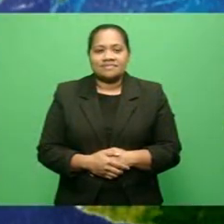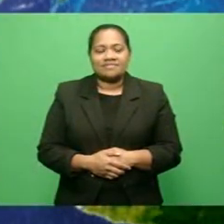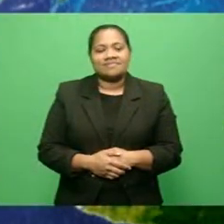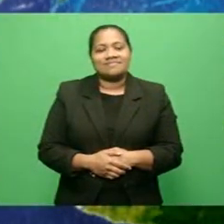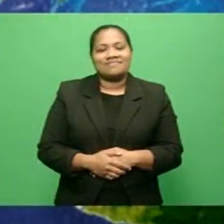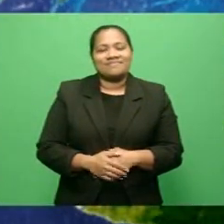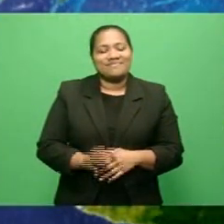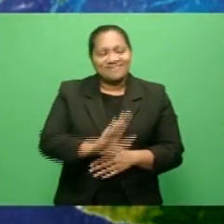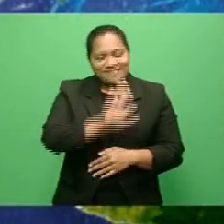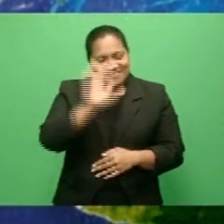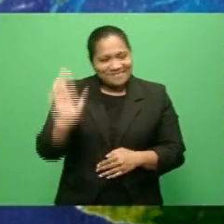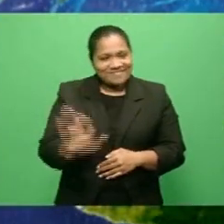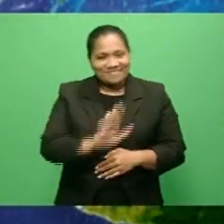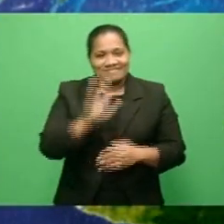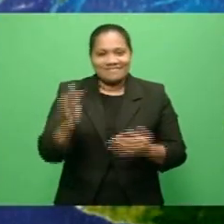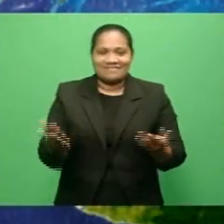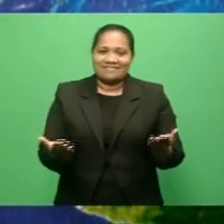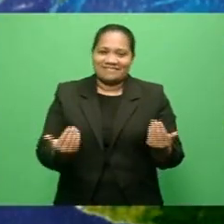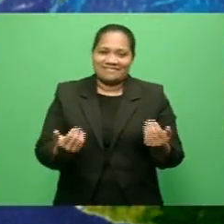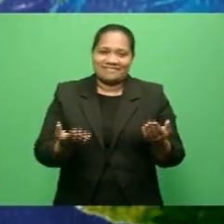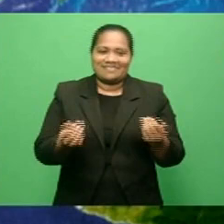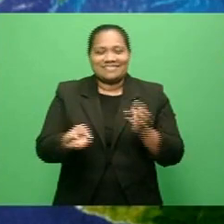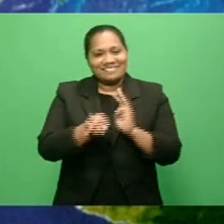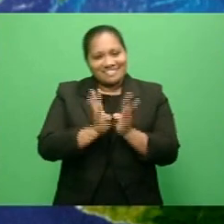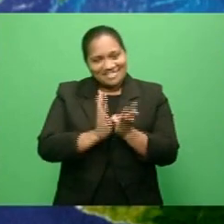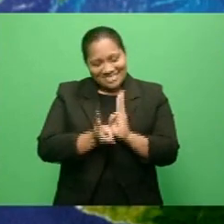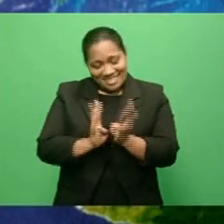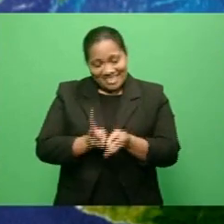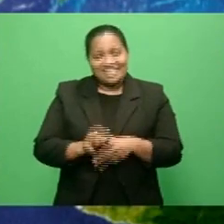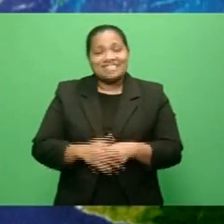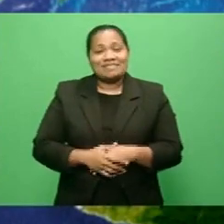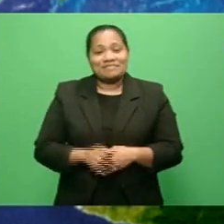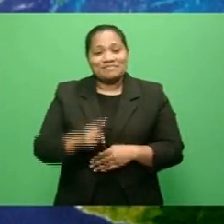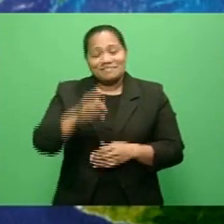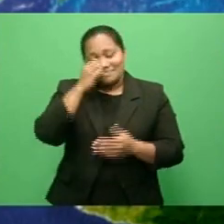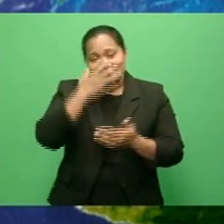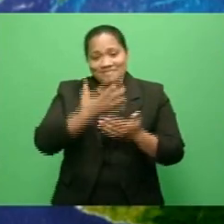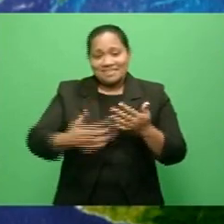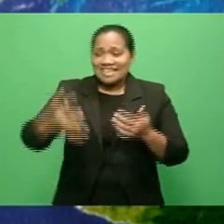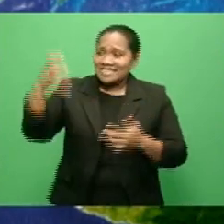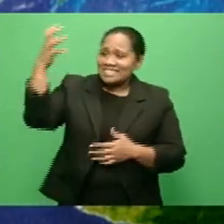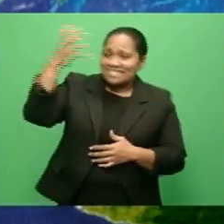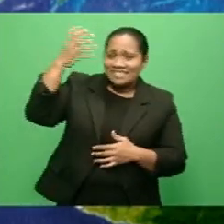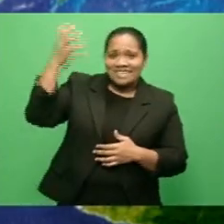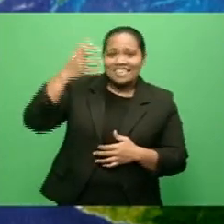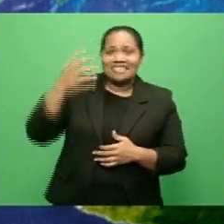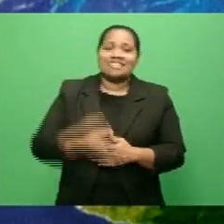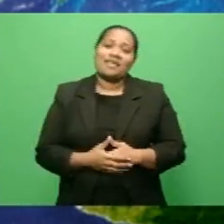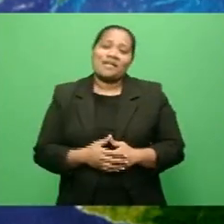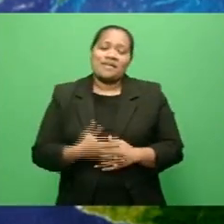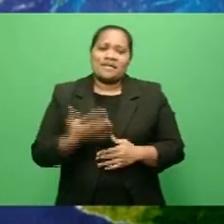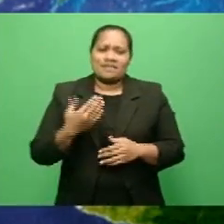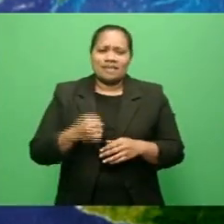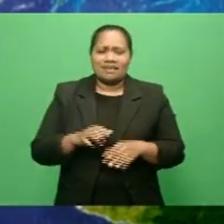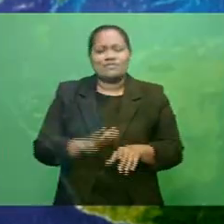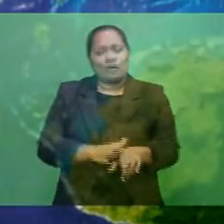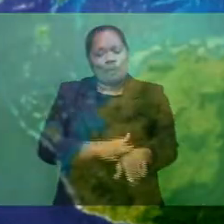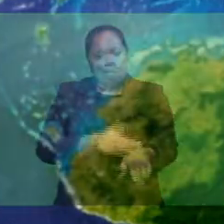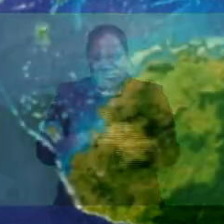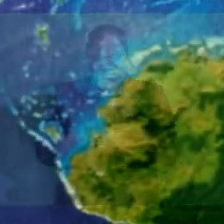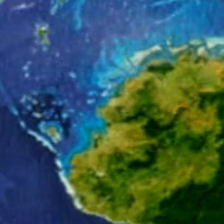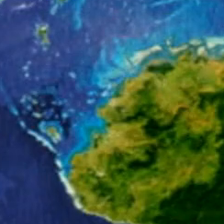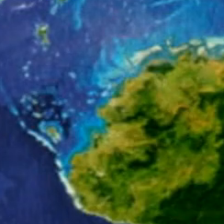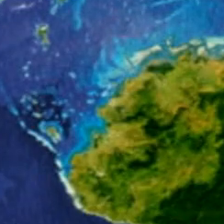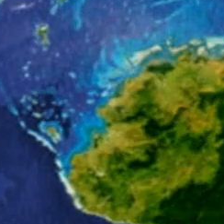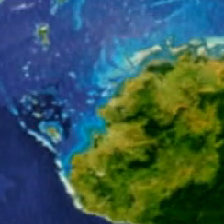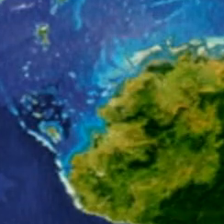Malolelele and welcome to the weather world. We are experiencing the sunny trend that has lasted for a while now. The